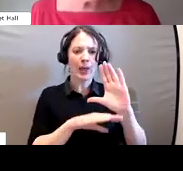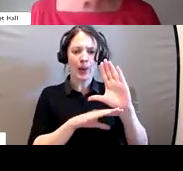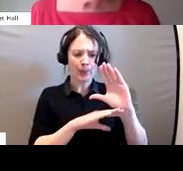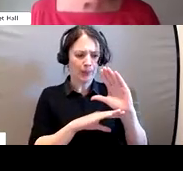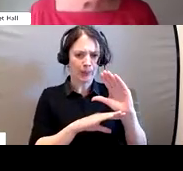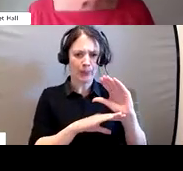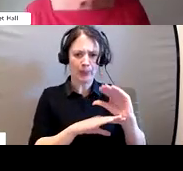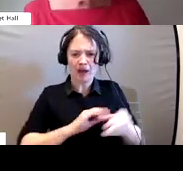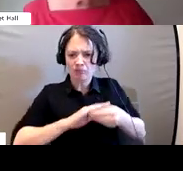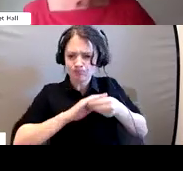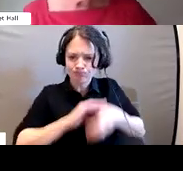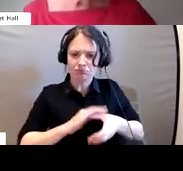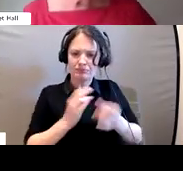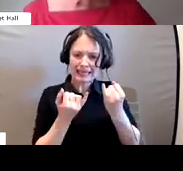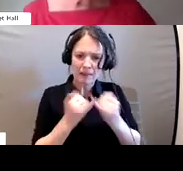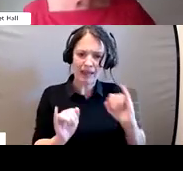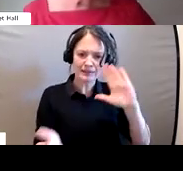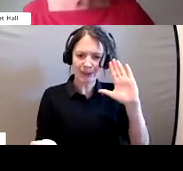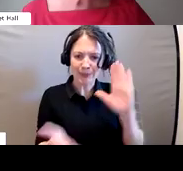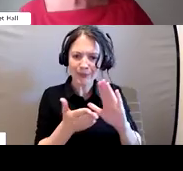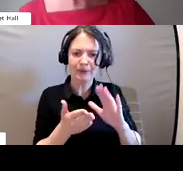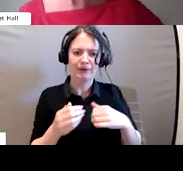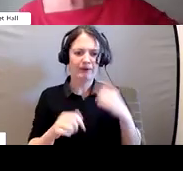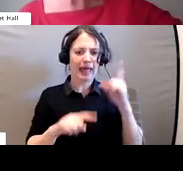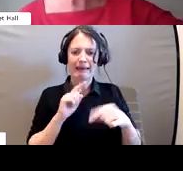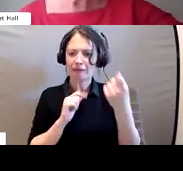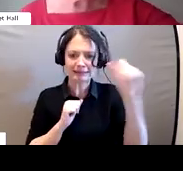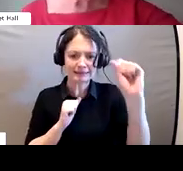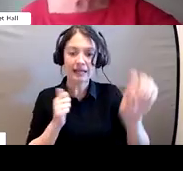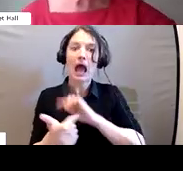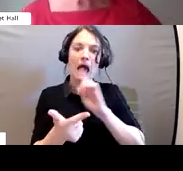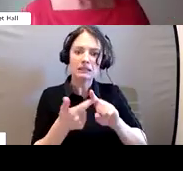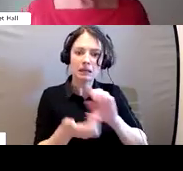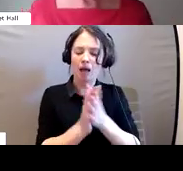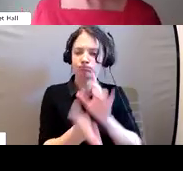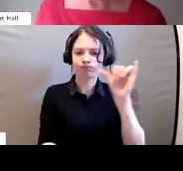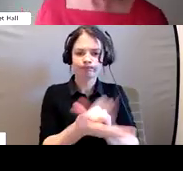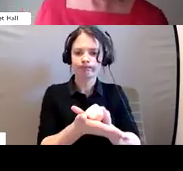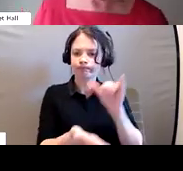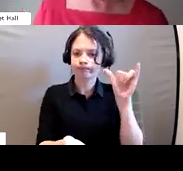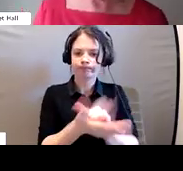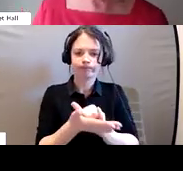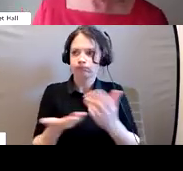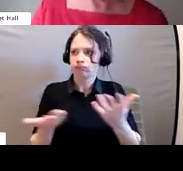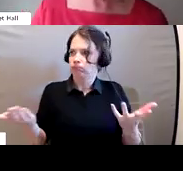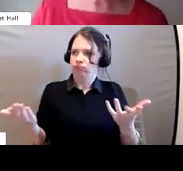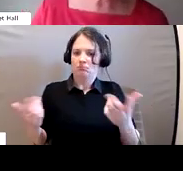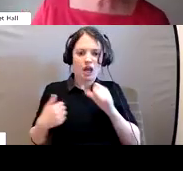self-esteem, autonomy, and ability to resist until it becomes impossible to